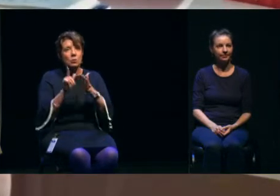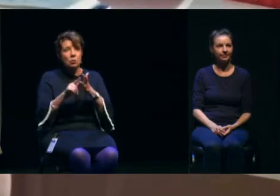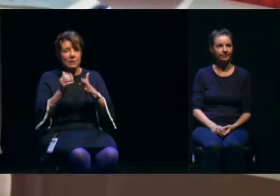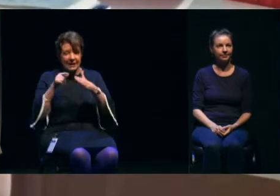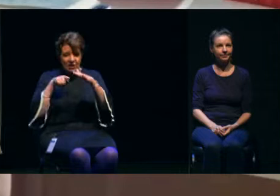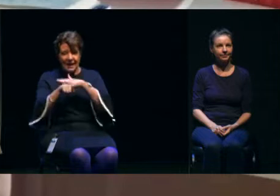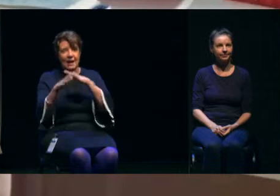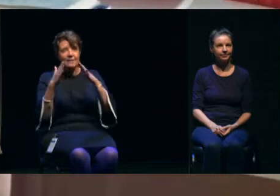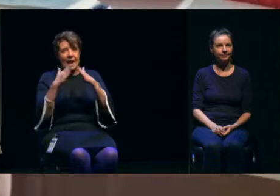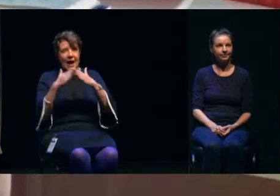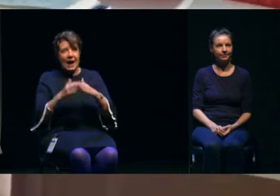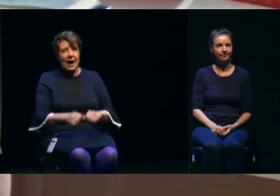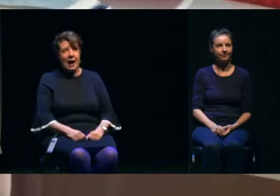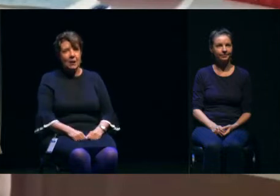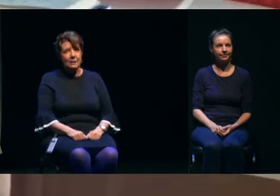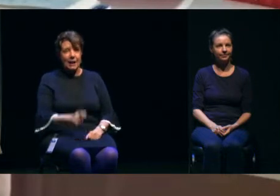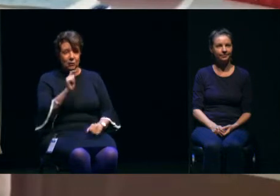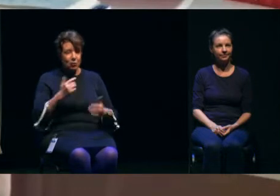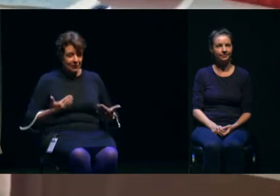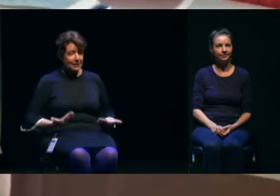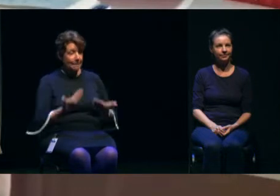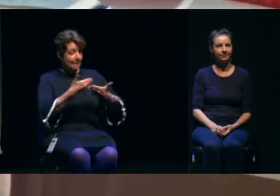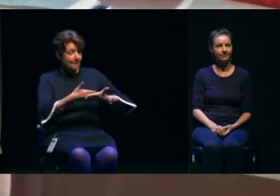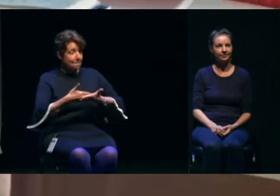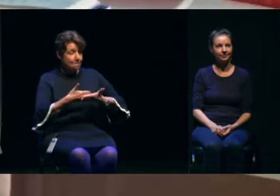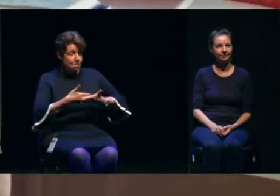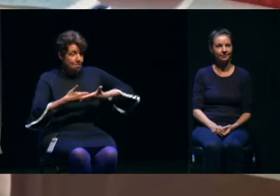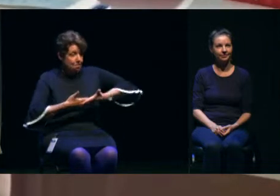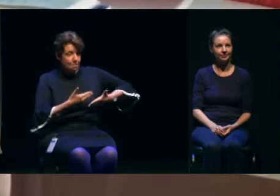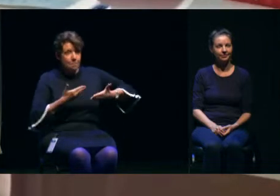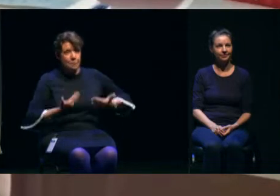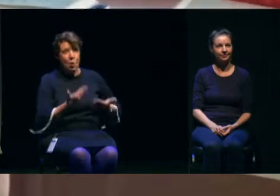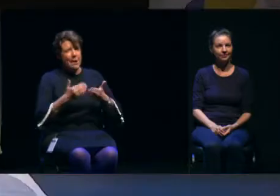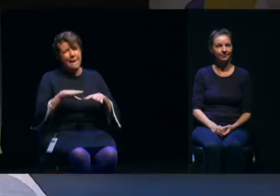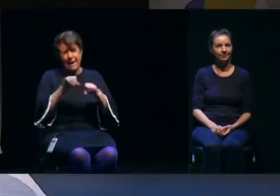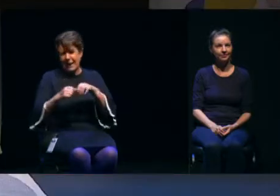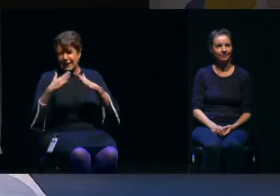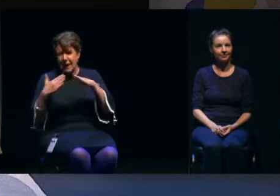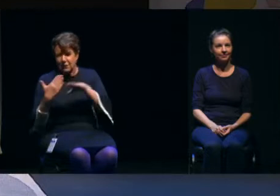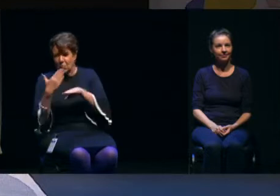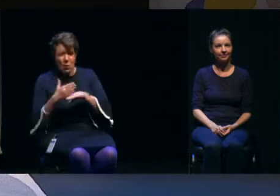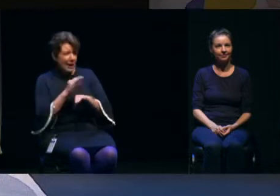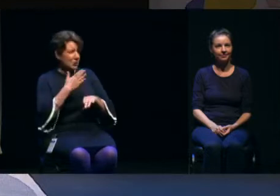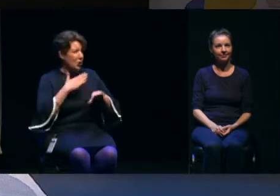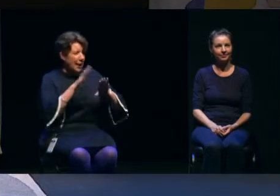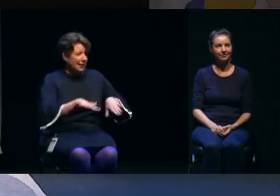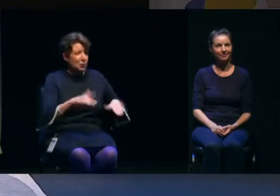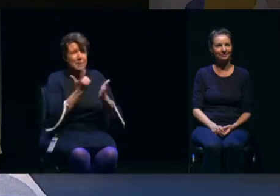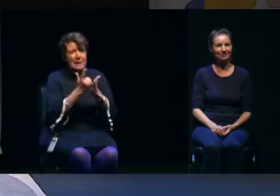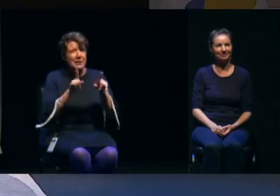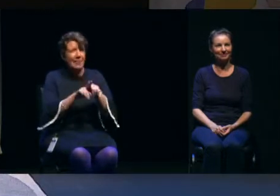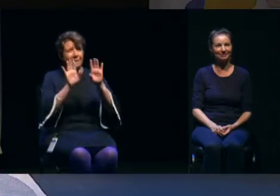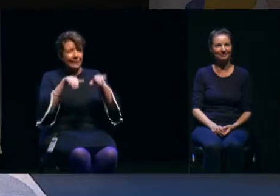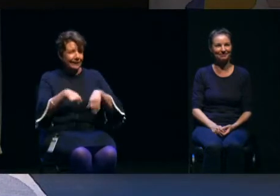out of the house as soon as the baby was born. I just hate domestic chores. And I don't like children that much either.